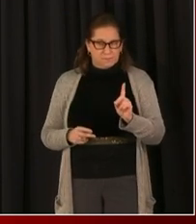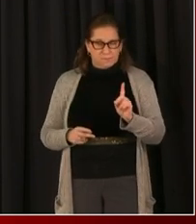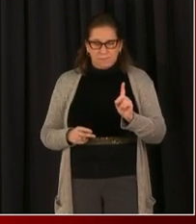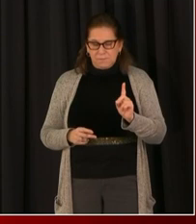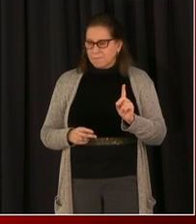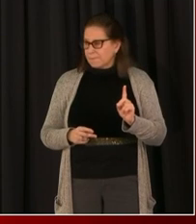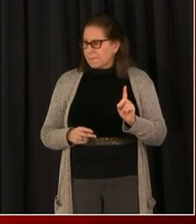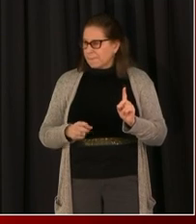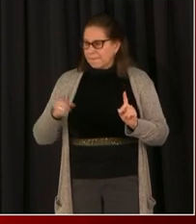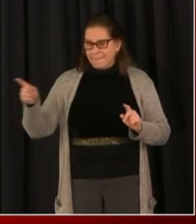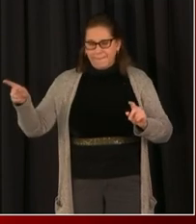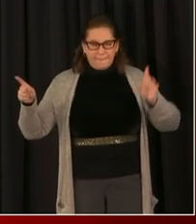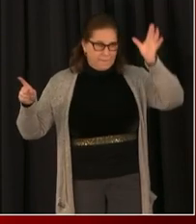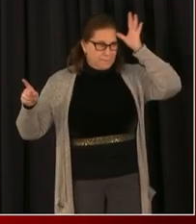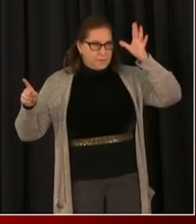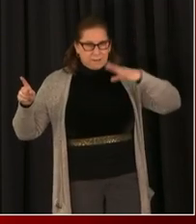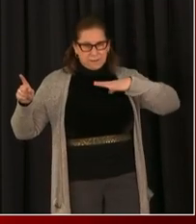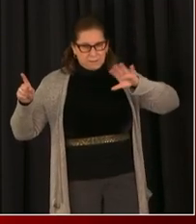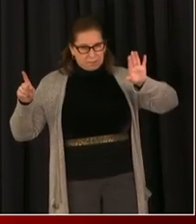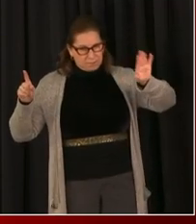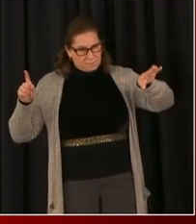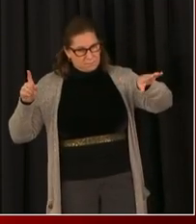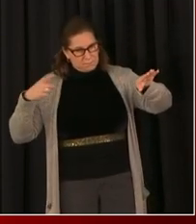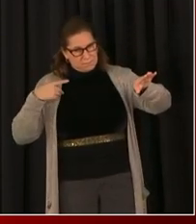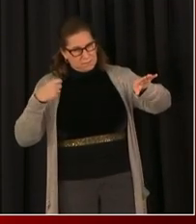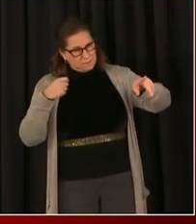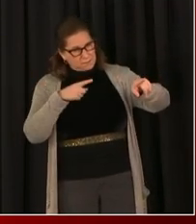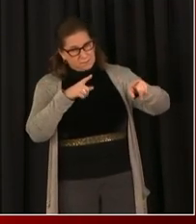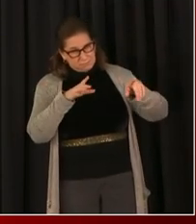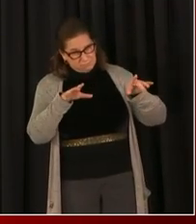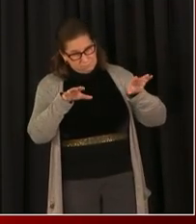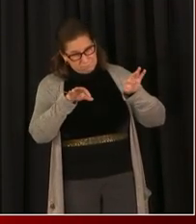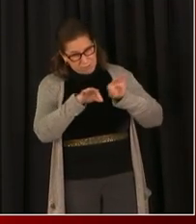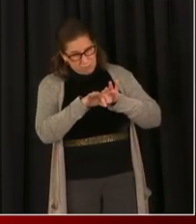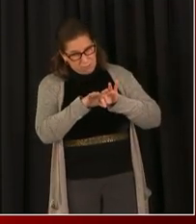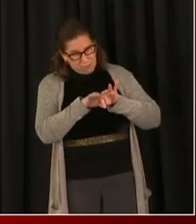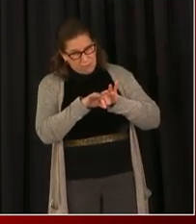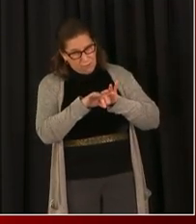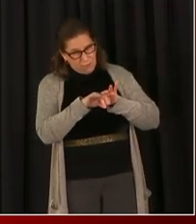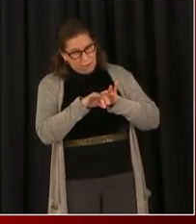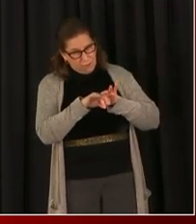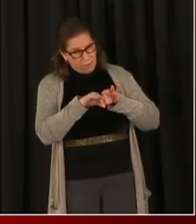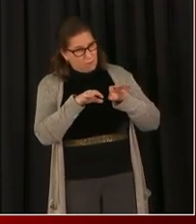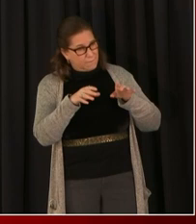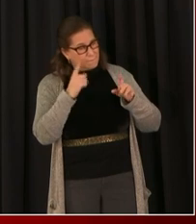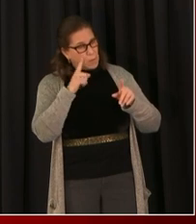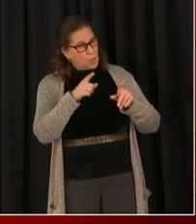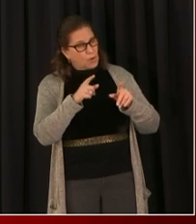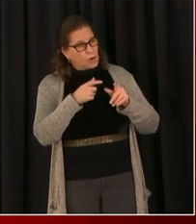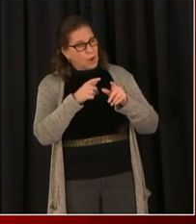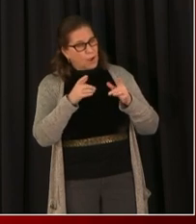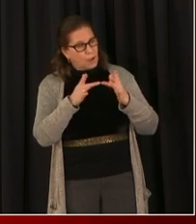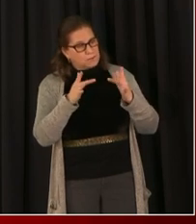Is that anything significant, notable about, I mean, can we trace it to Thanksgiving gatherings, or is there anything more specific to say about that?